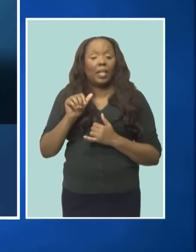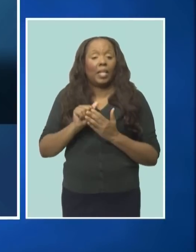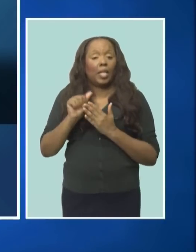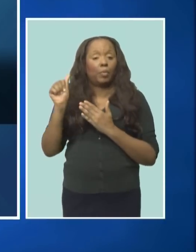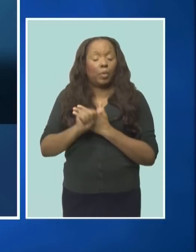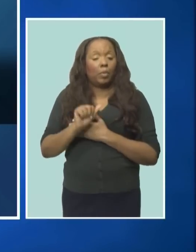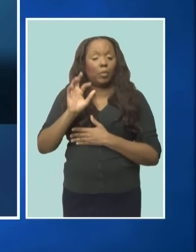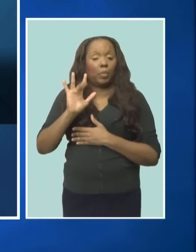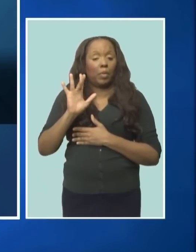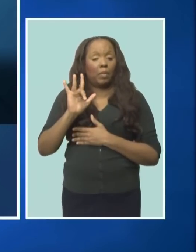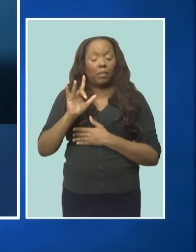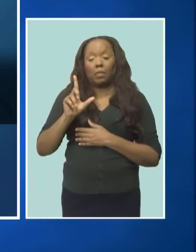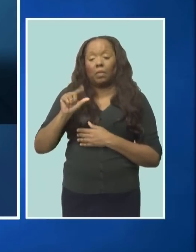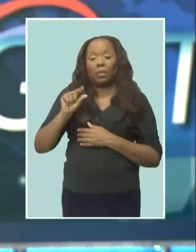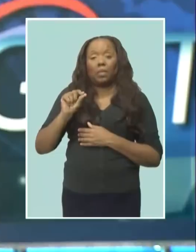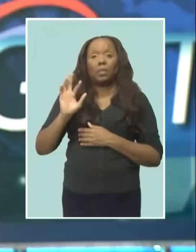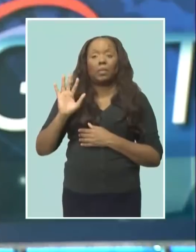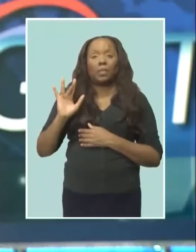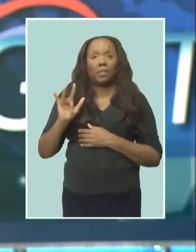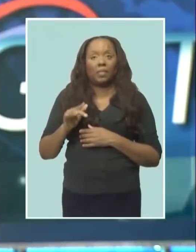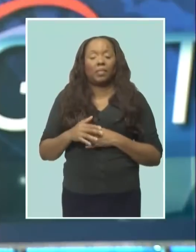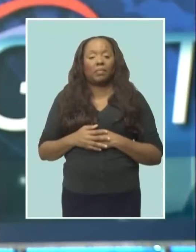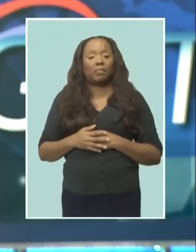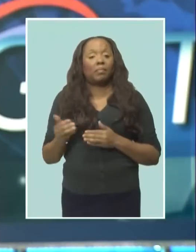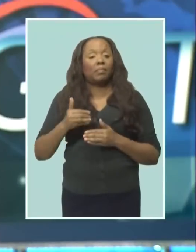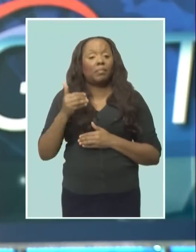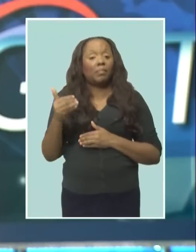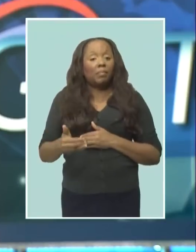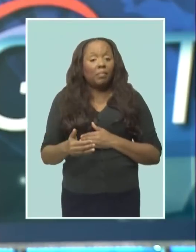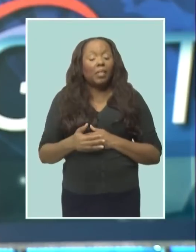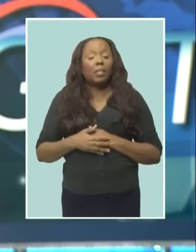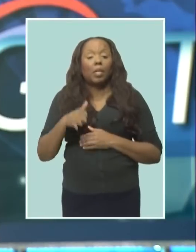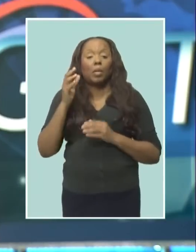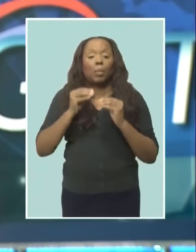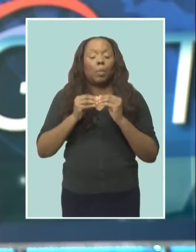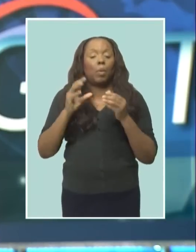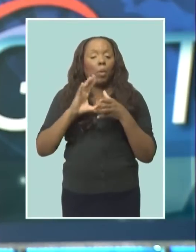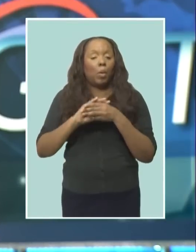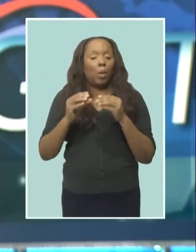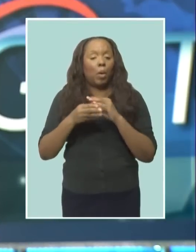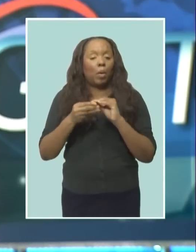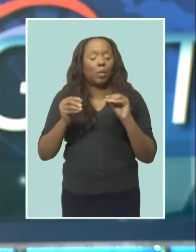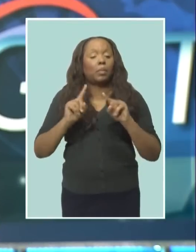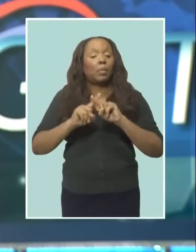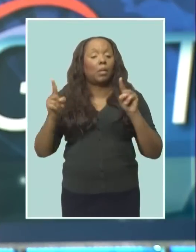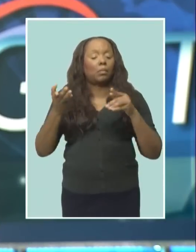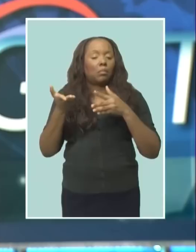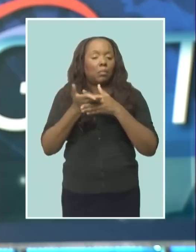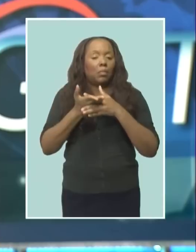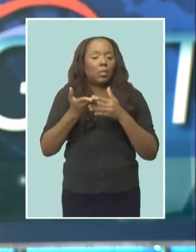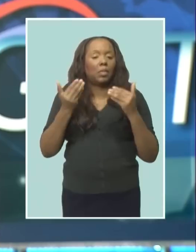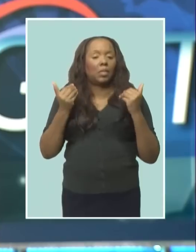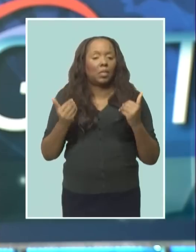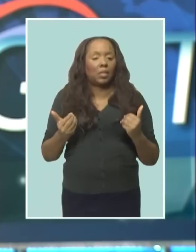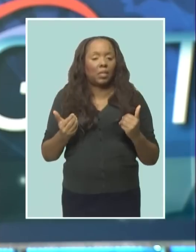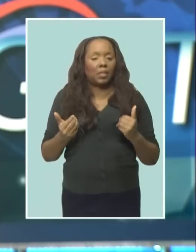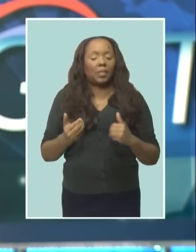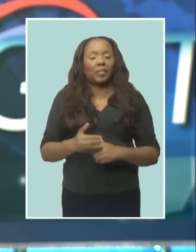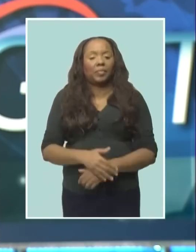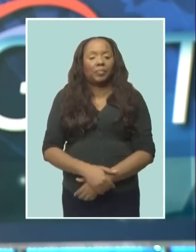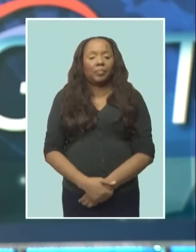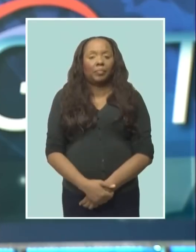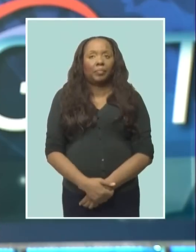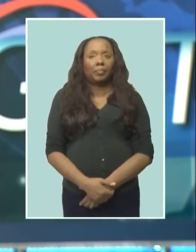25th, 2025. Coming up on Newsnight, concern over the length of time it takes for juvenile matters to